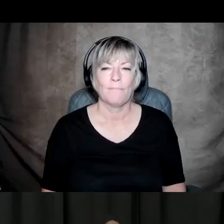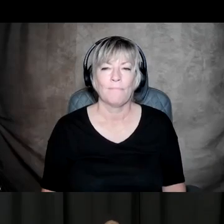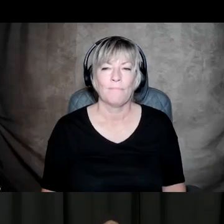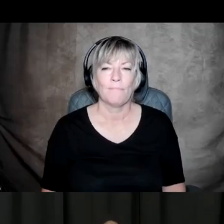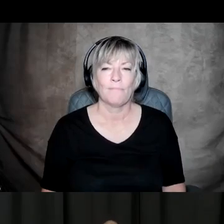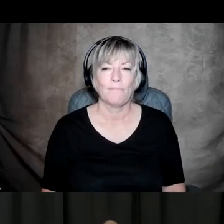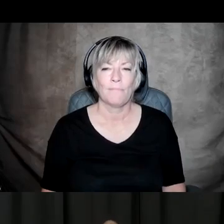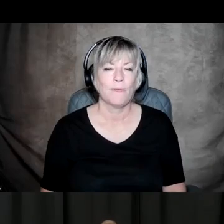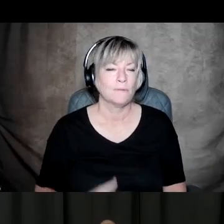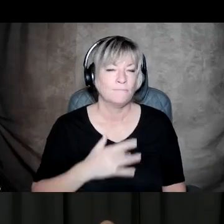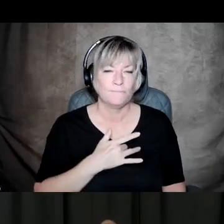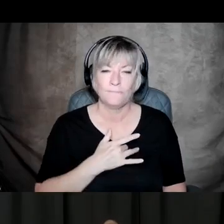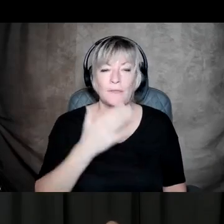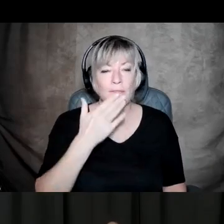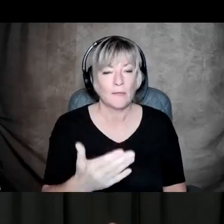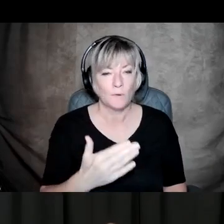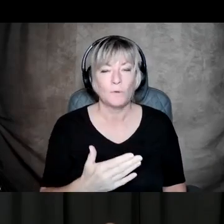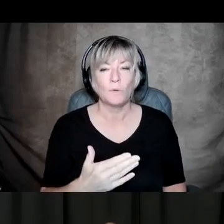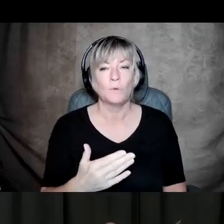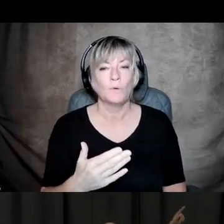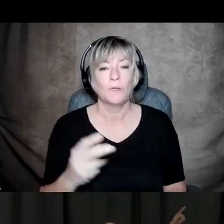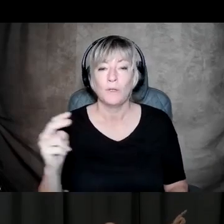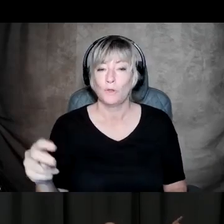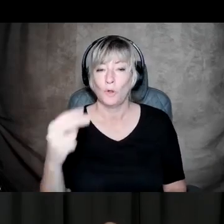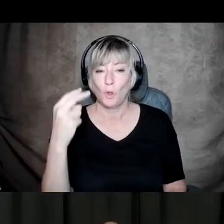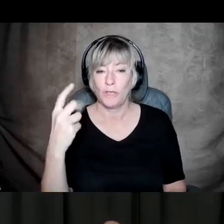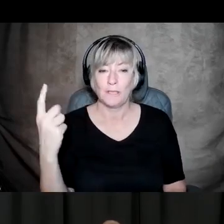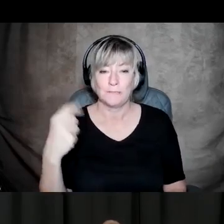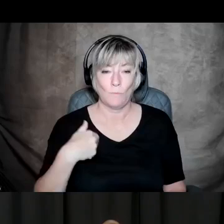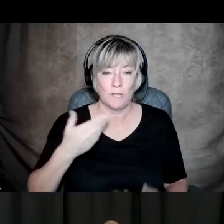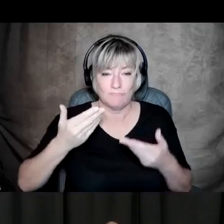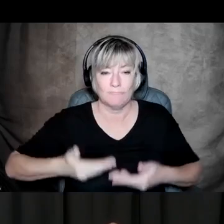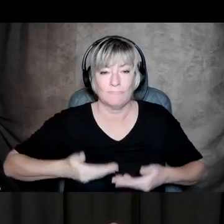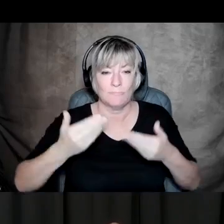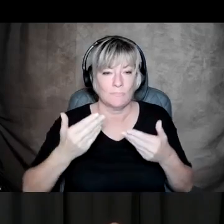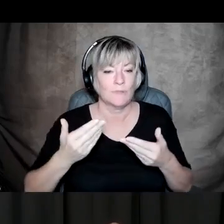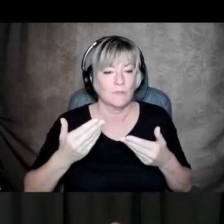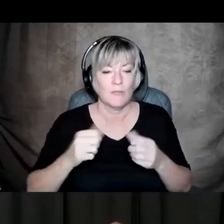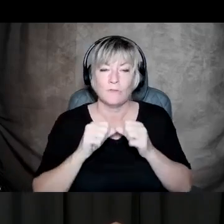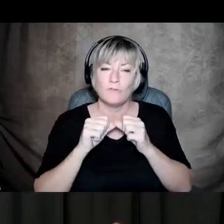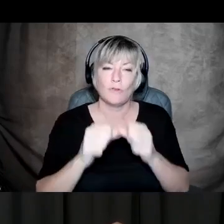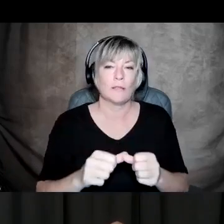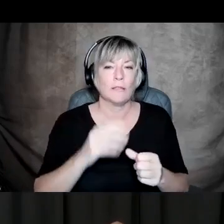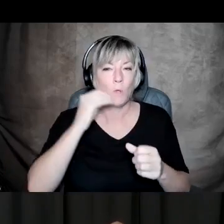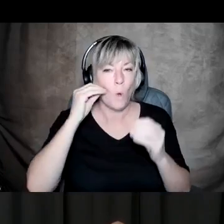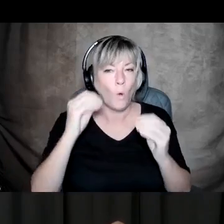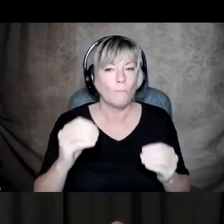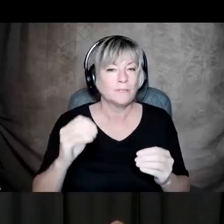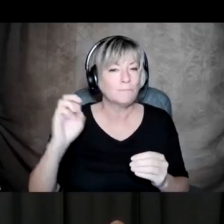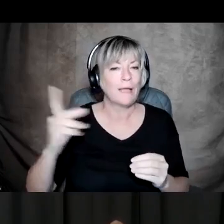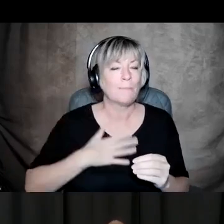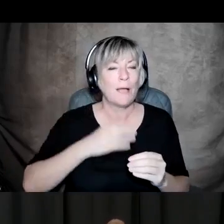From the bottom of my heart, thank you. You're looking at someone right here that was chronically homeless back in my hometown